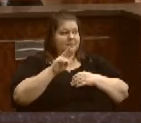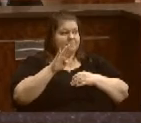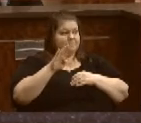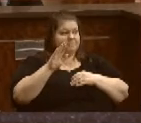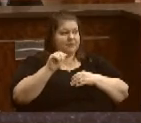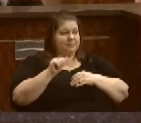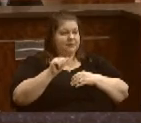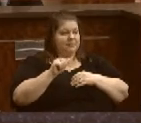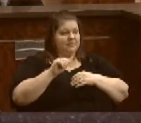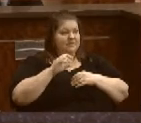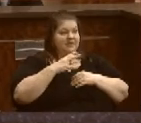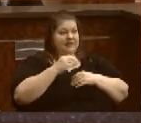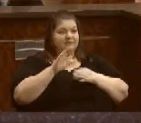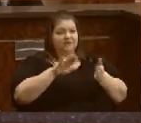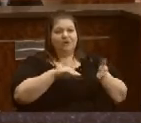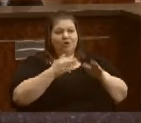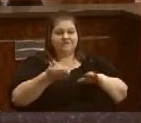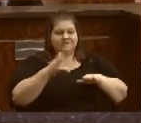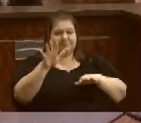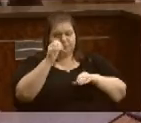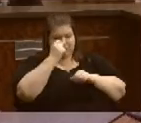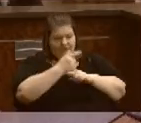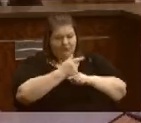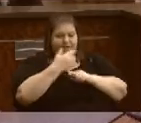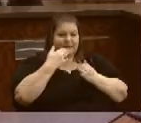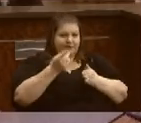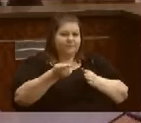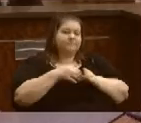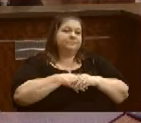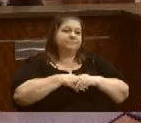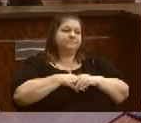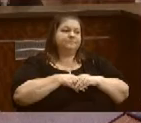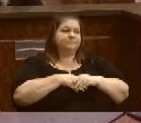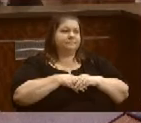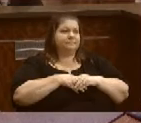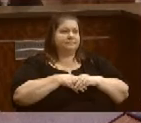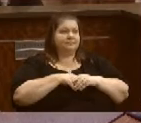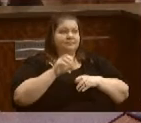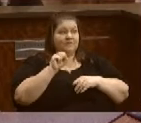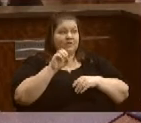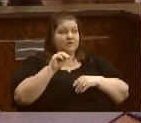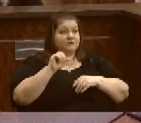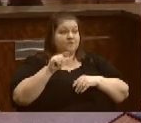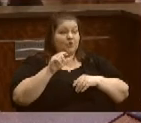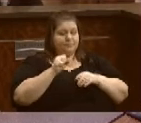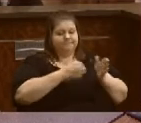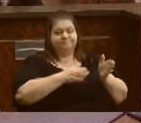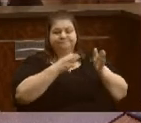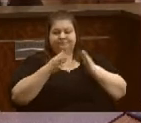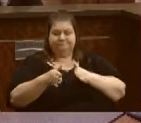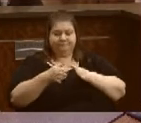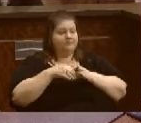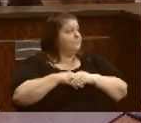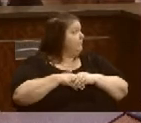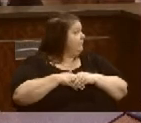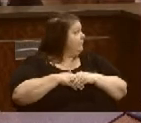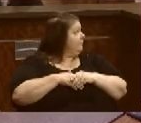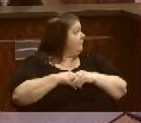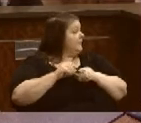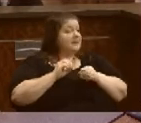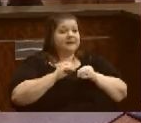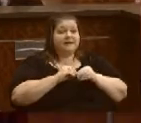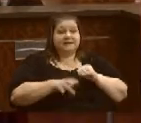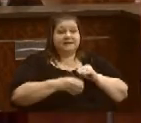brother. Thank you, Mr. President. Thank you, Mr. Smalls. Thank you, Mr. President. In